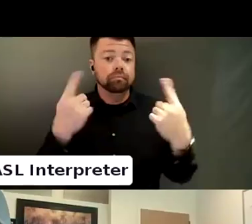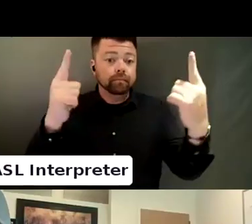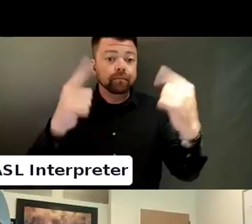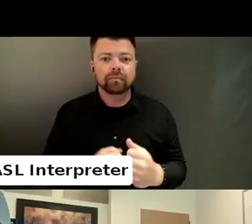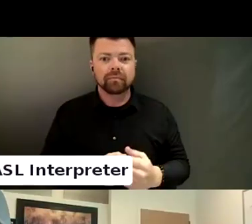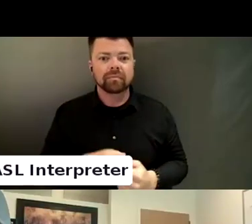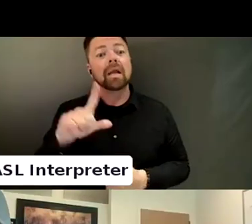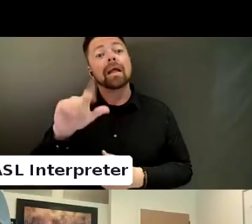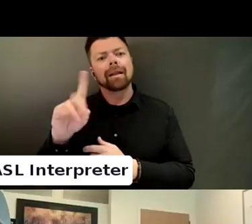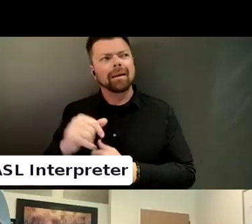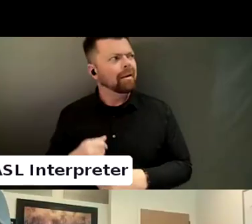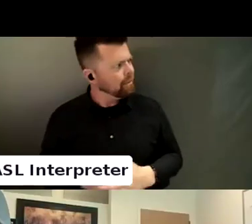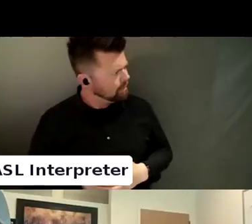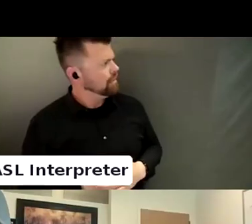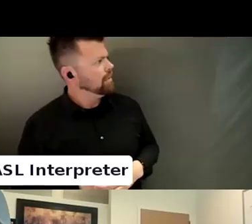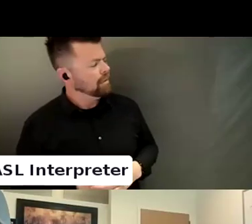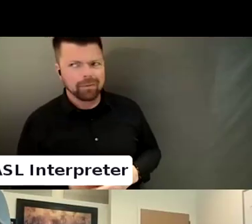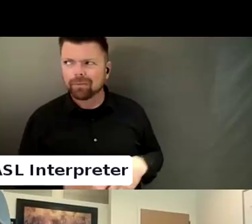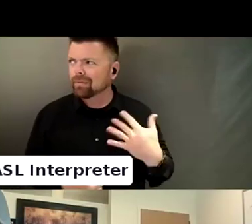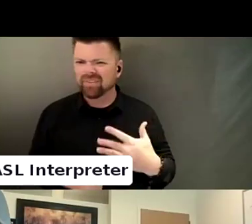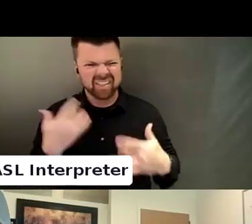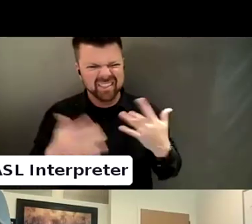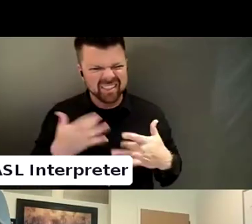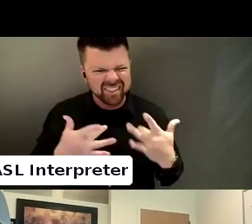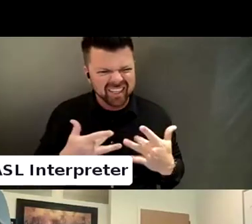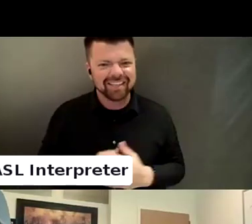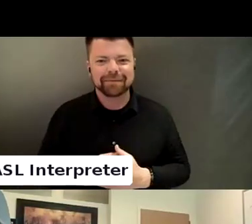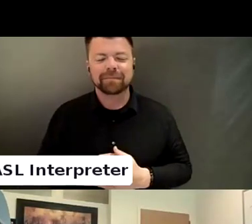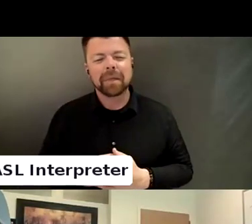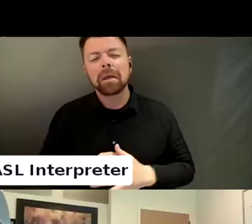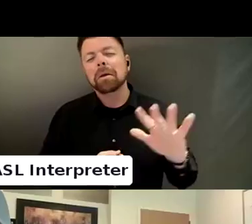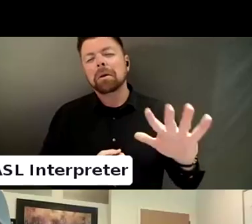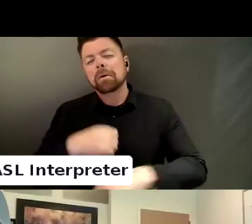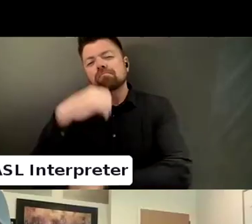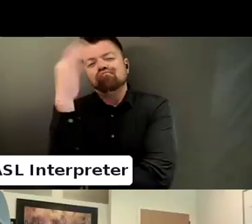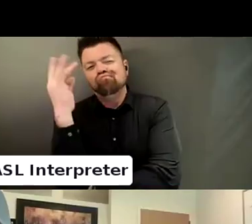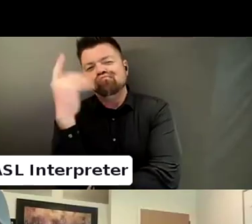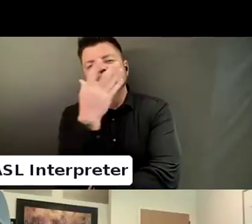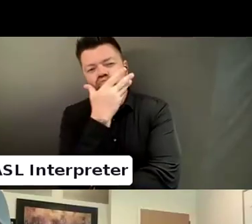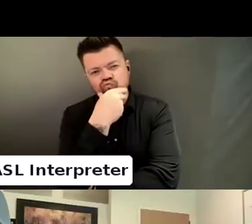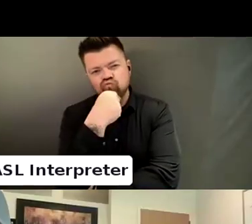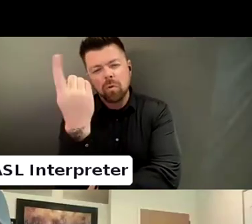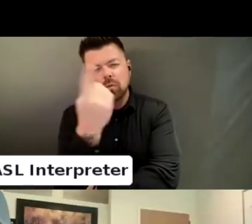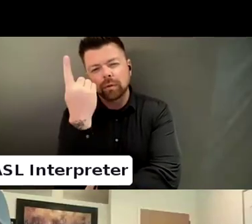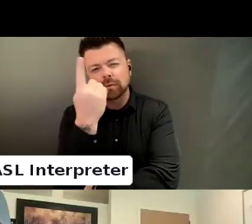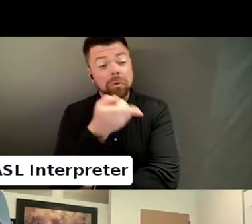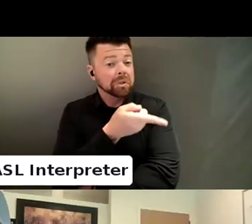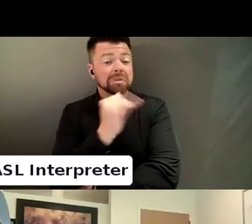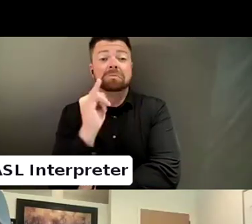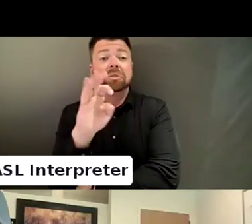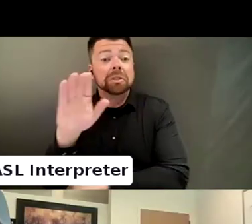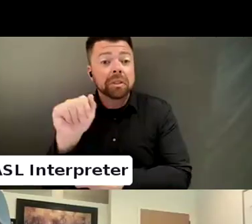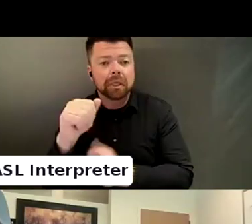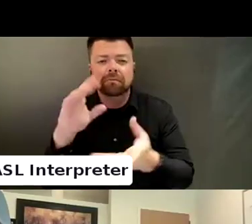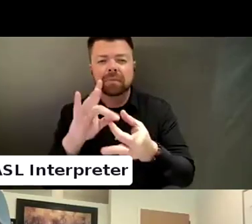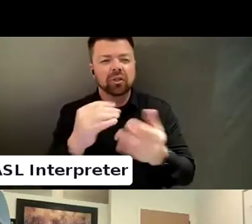That certainly sounds exciting. I was wondering when you mentioned, Jessica, in your presentation, you had